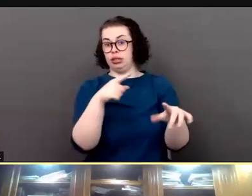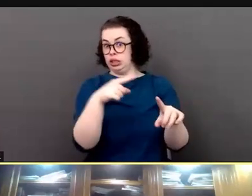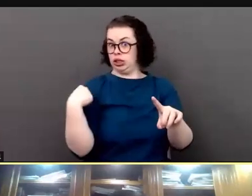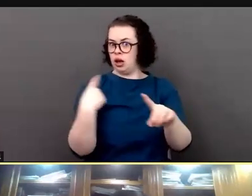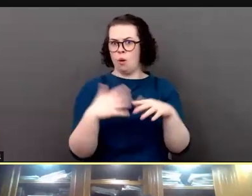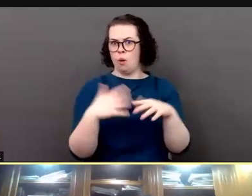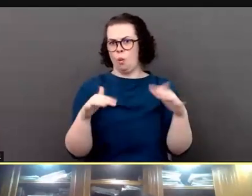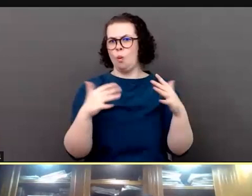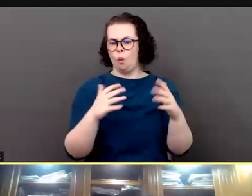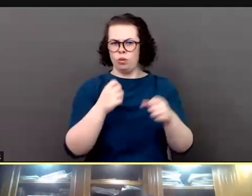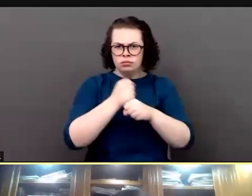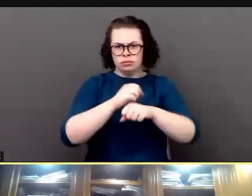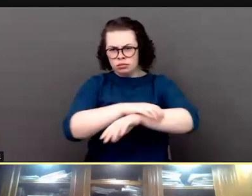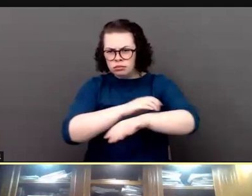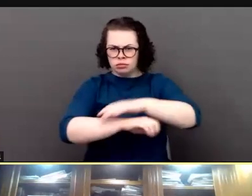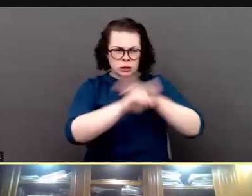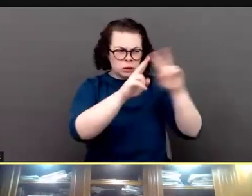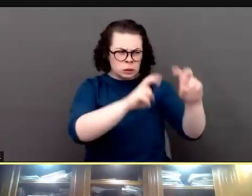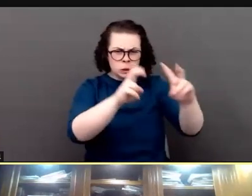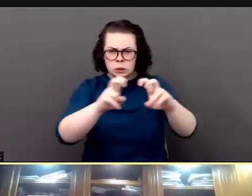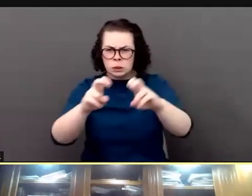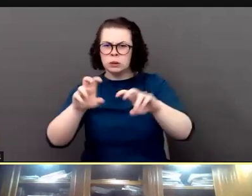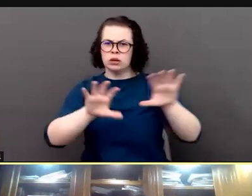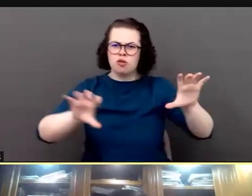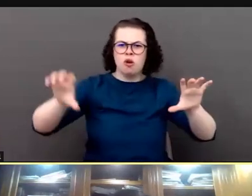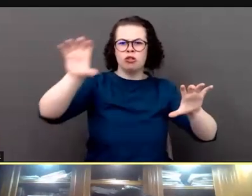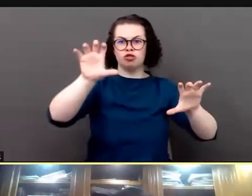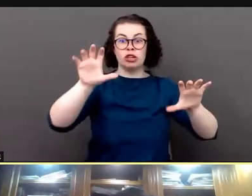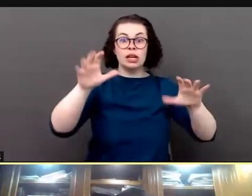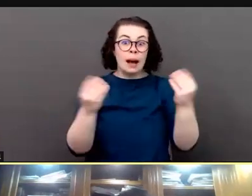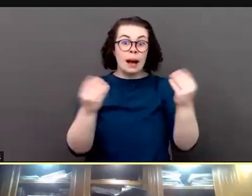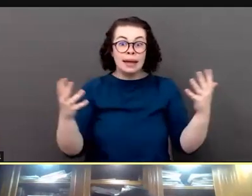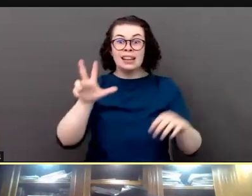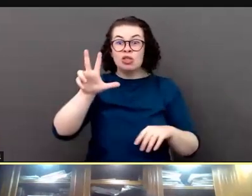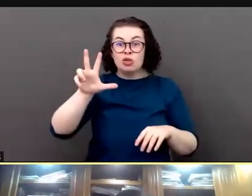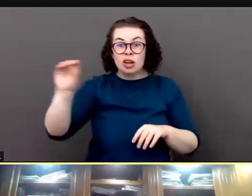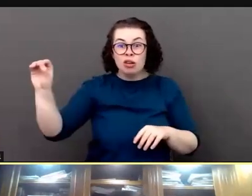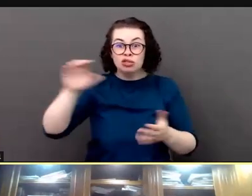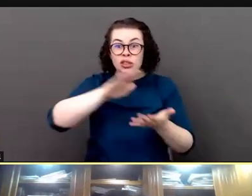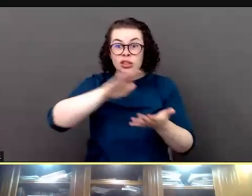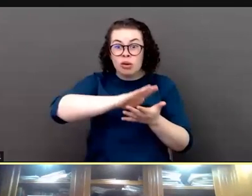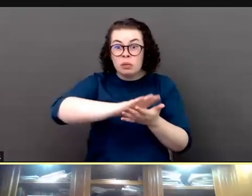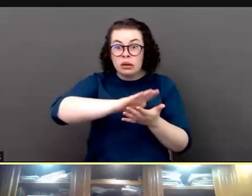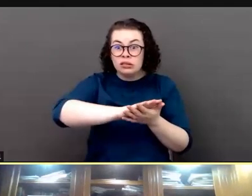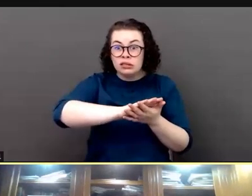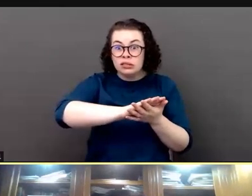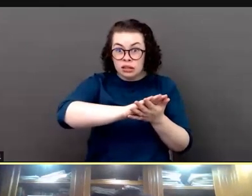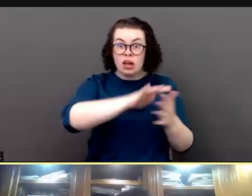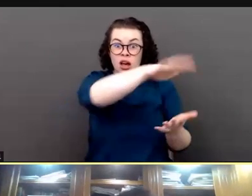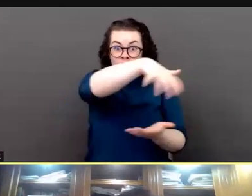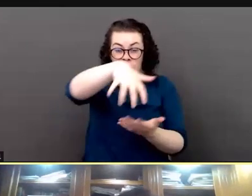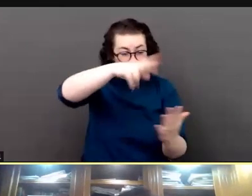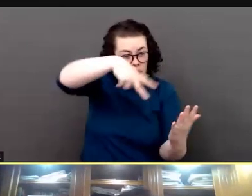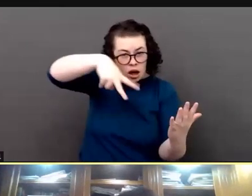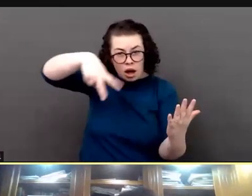this overview and analysis of over 300 documents that clarified, in my view, two important